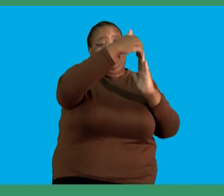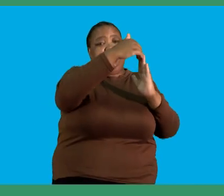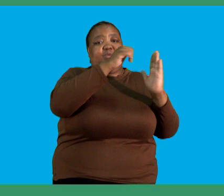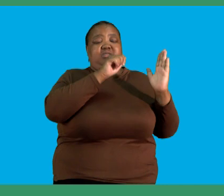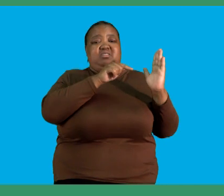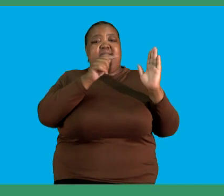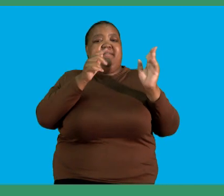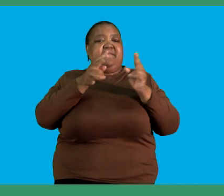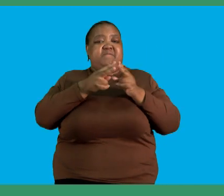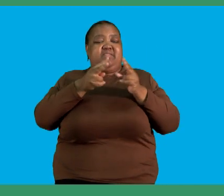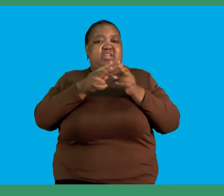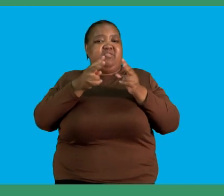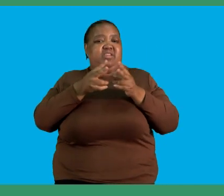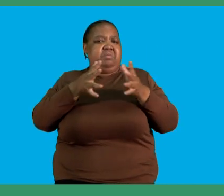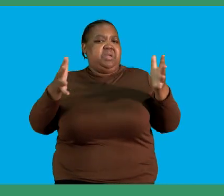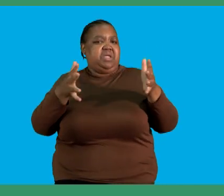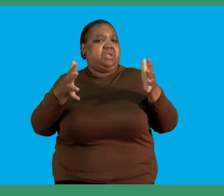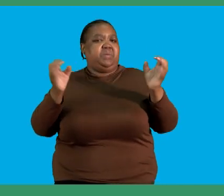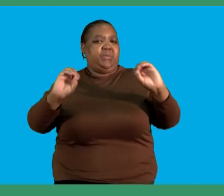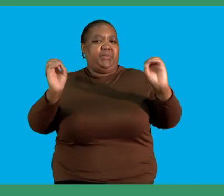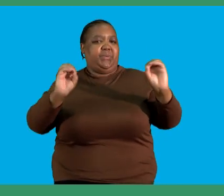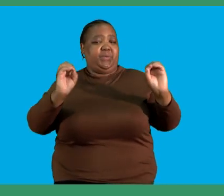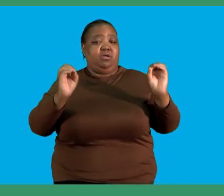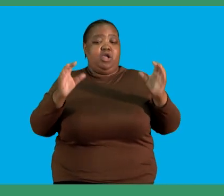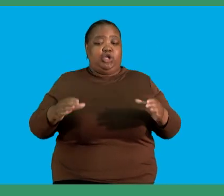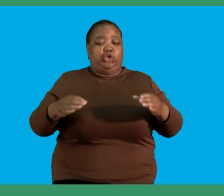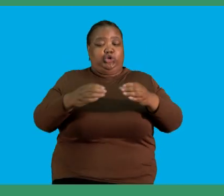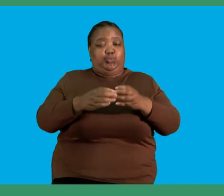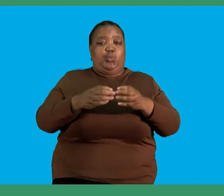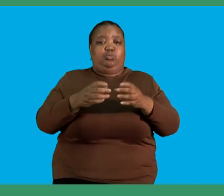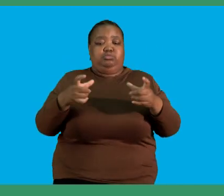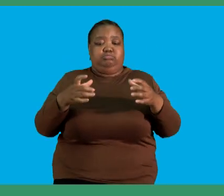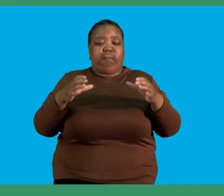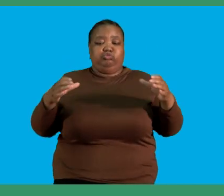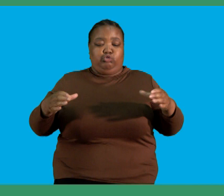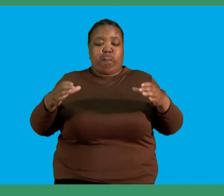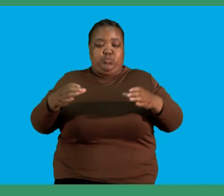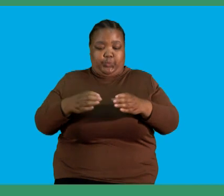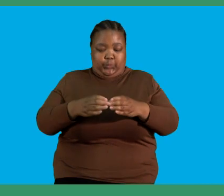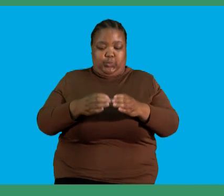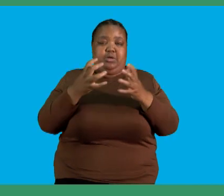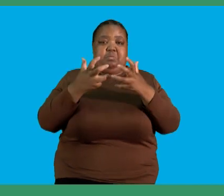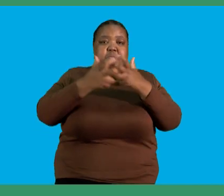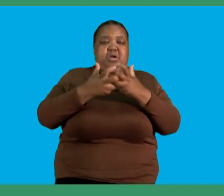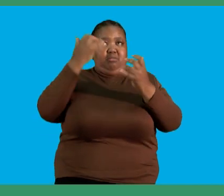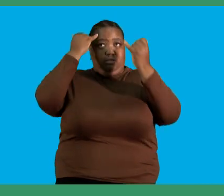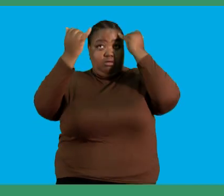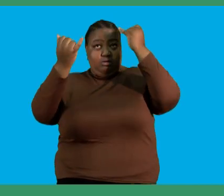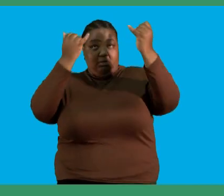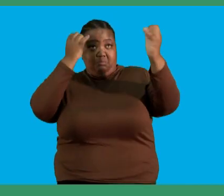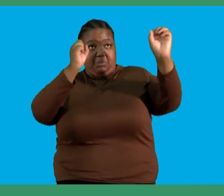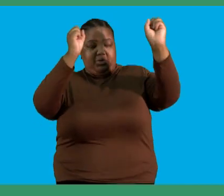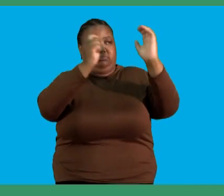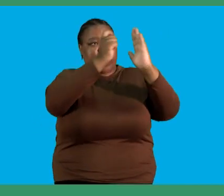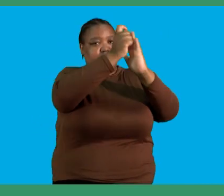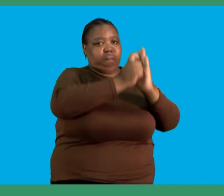very big visual aid, so it would be appropriate for a small group during a brainstorming session so that ideas